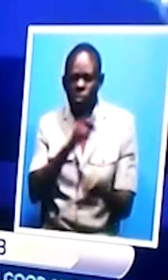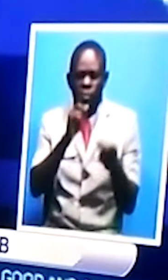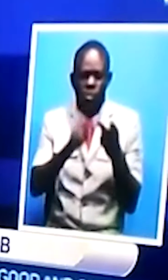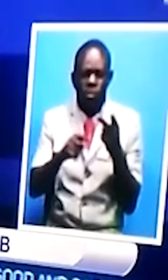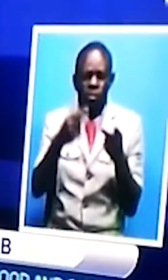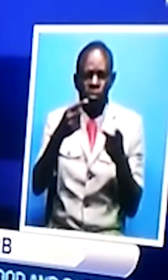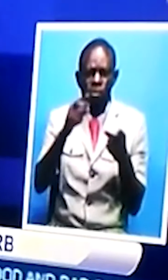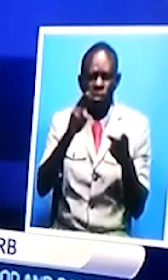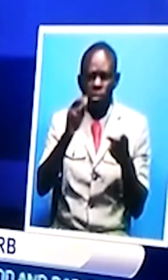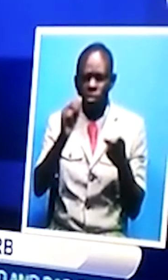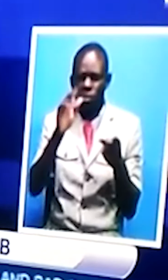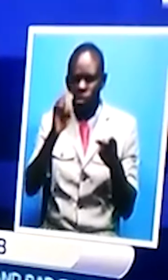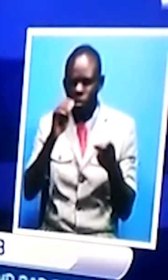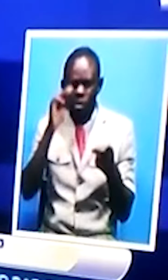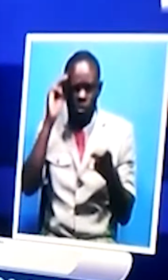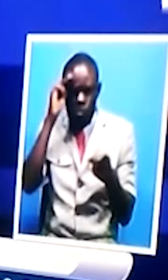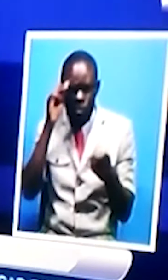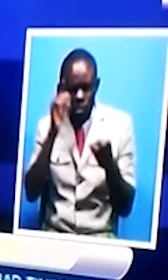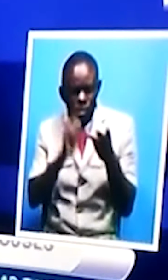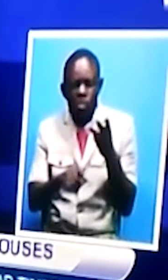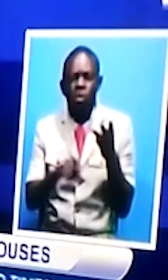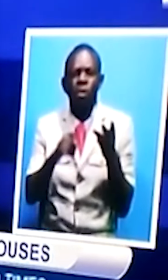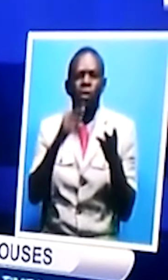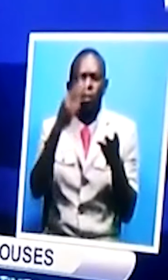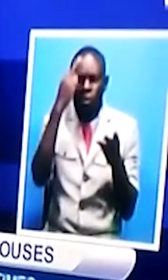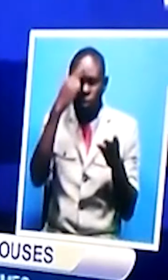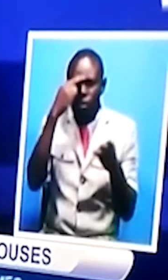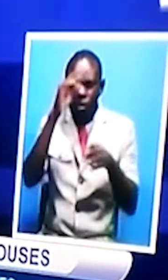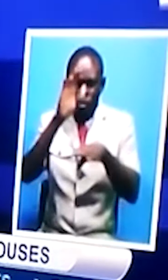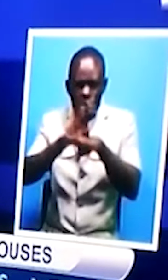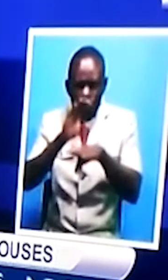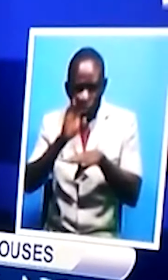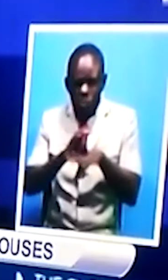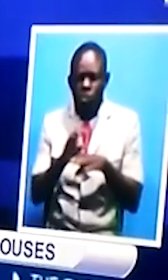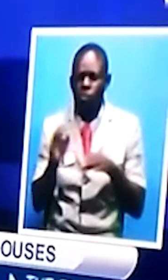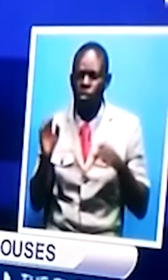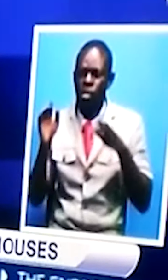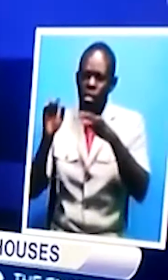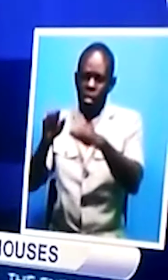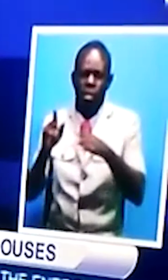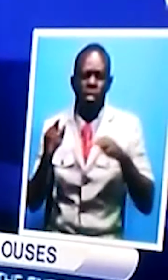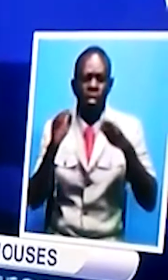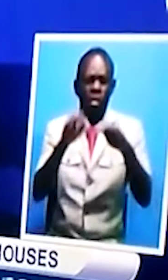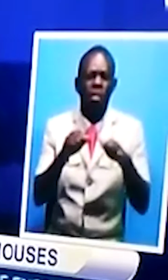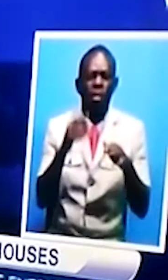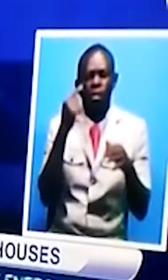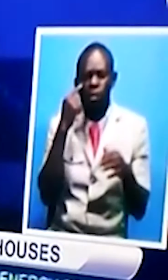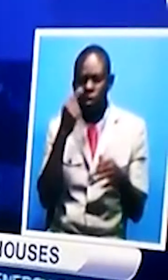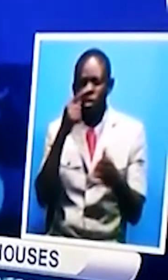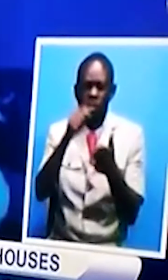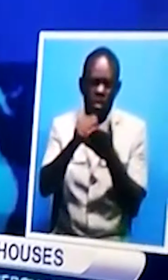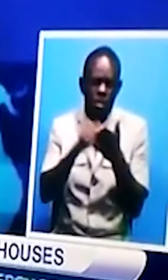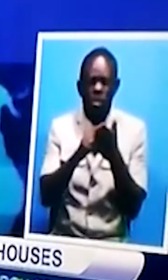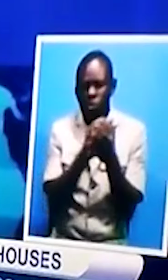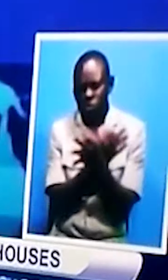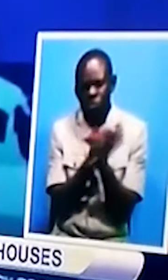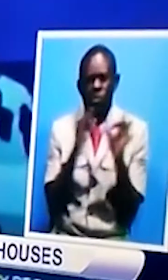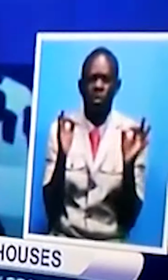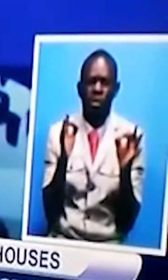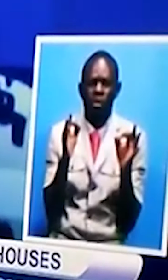Grace Ministries, and the Catholic Roma Parish. Part of the delegation includes a consultant,